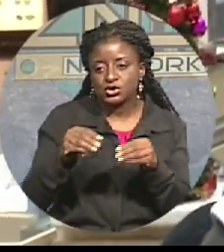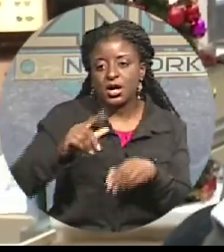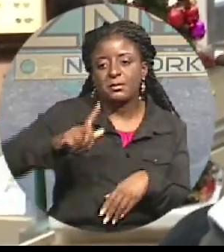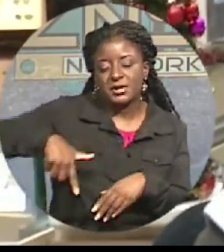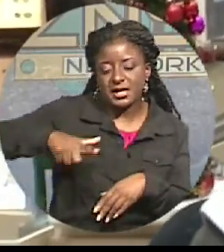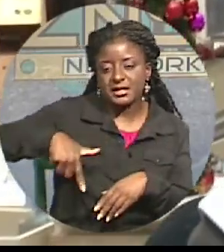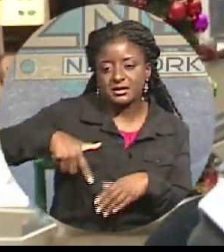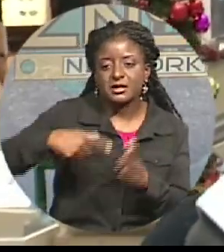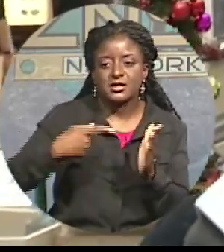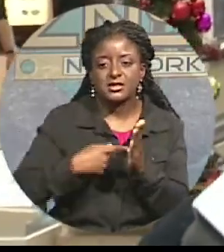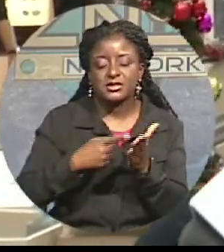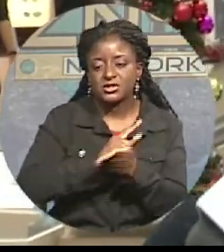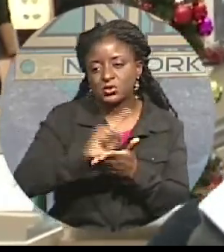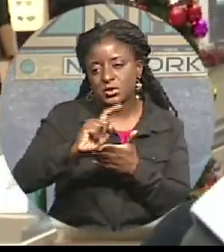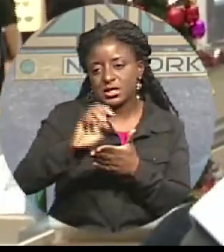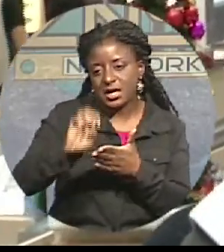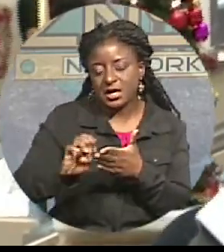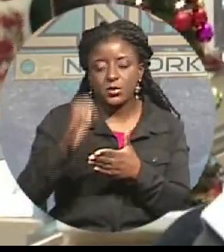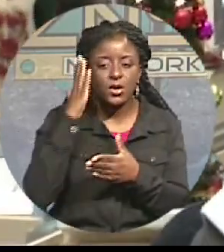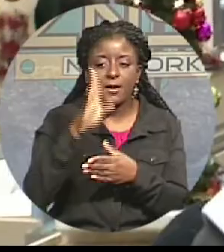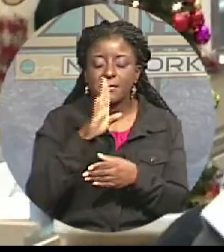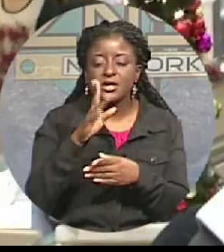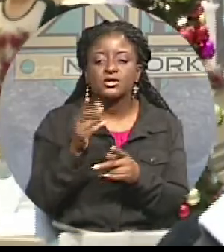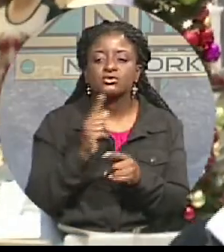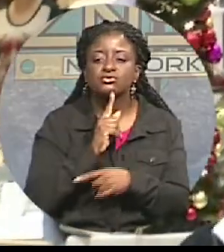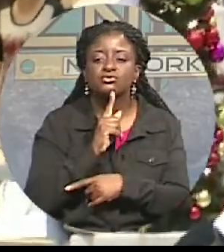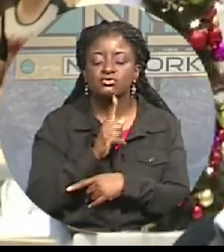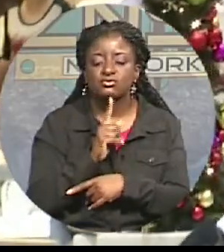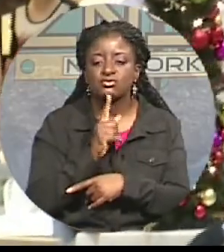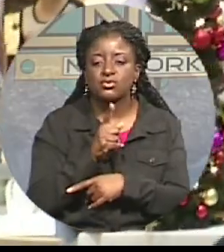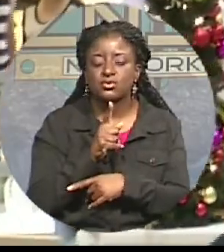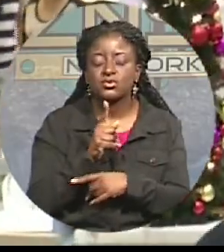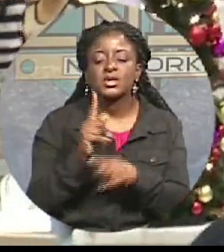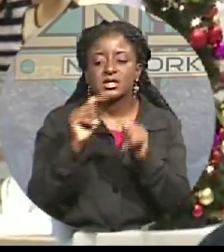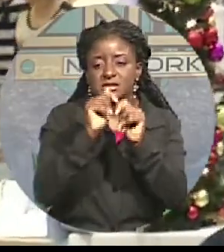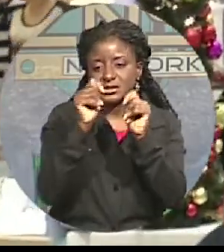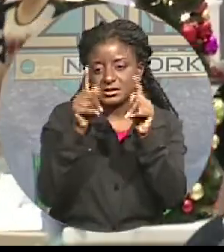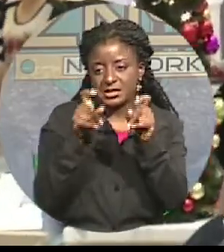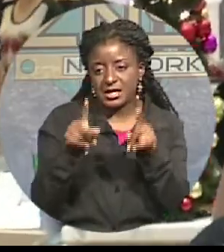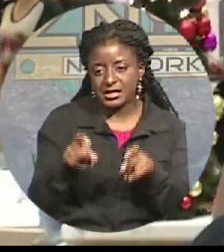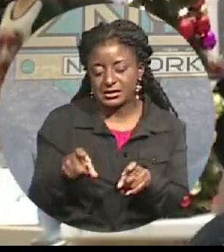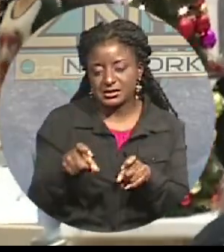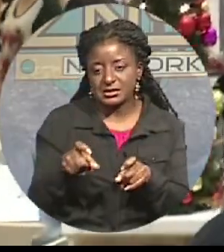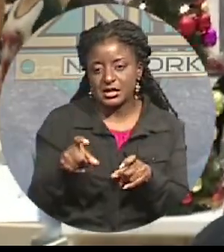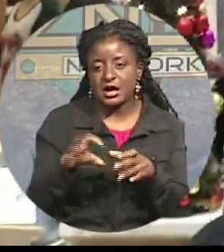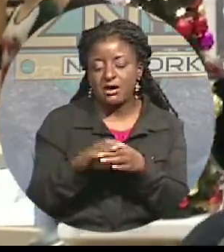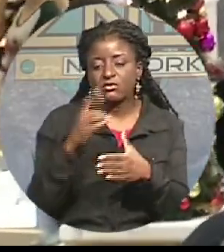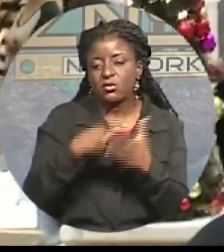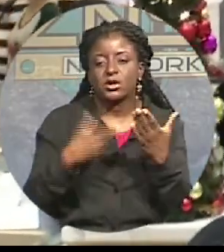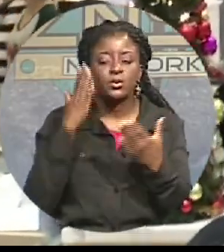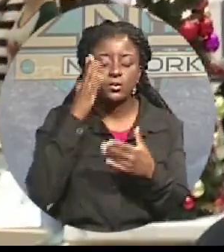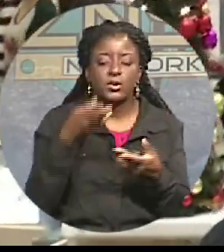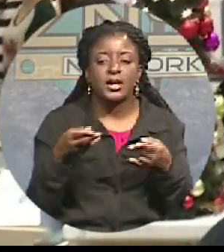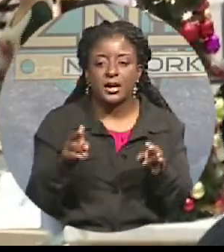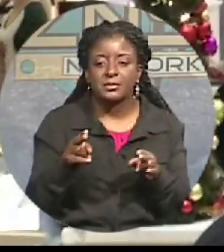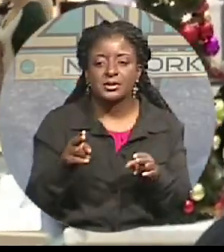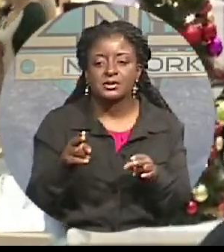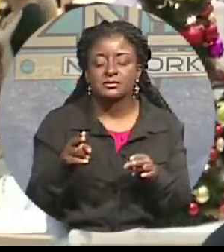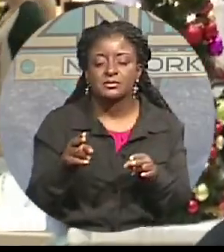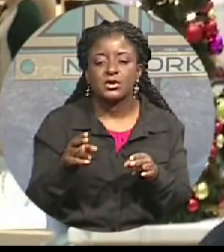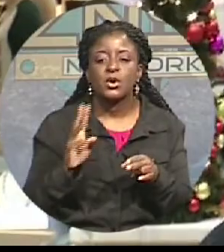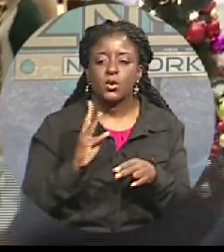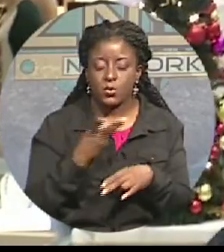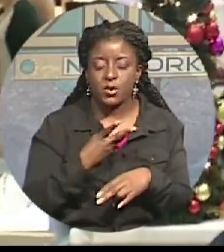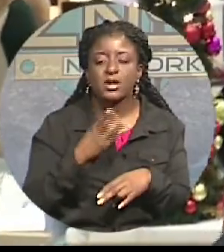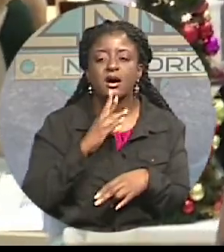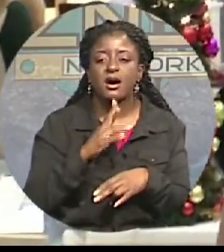be the true test as to what's going to happen. But so far, so good. I mean, we're optimistic. We